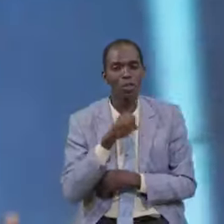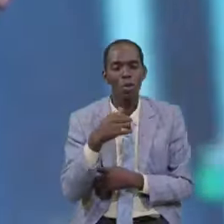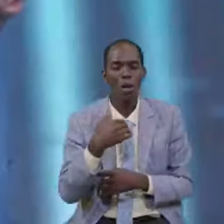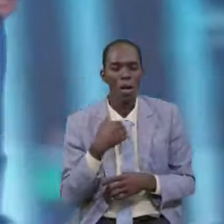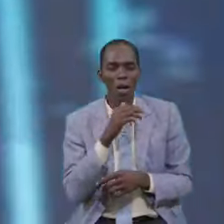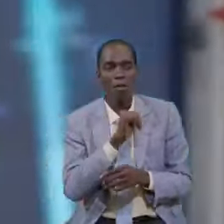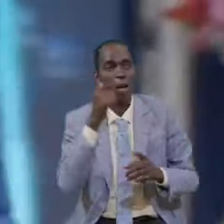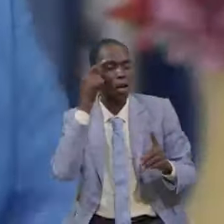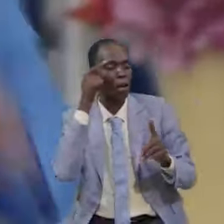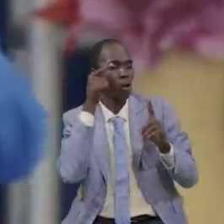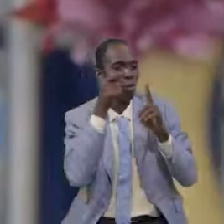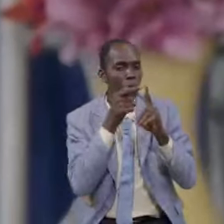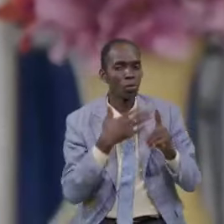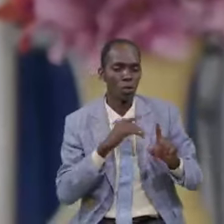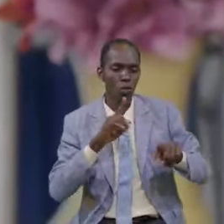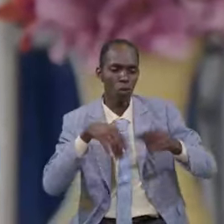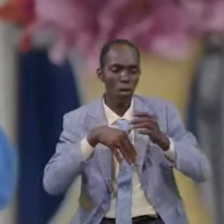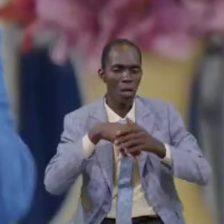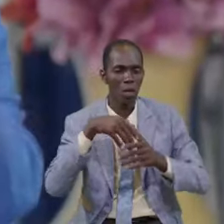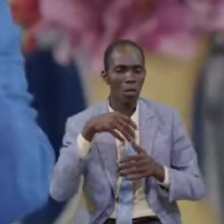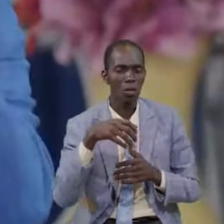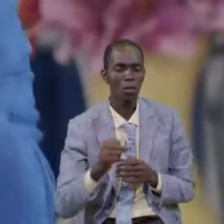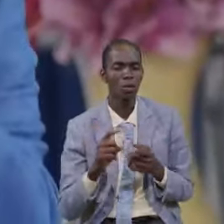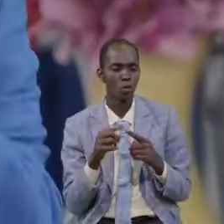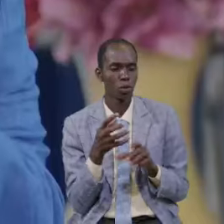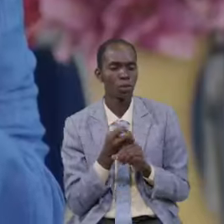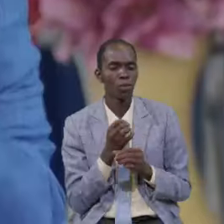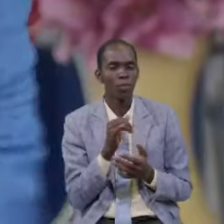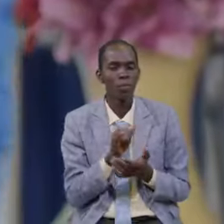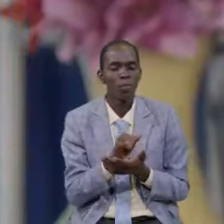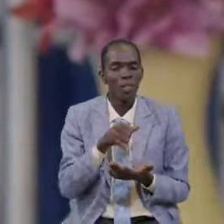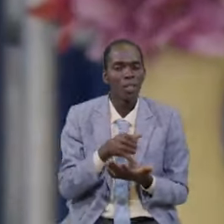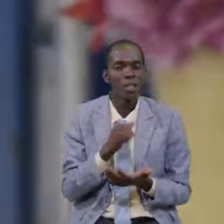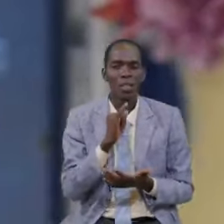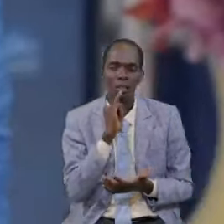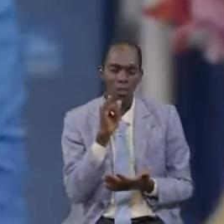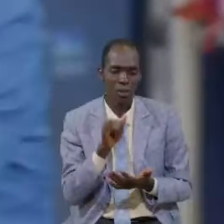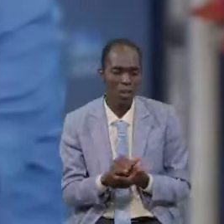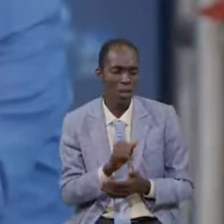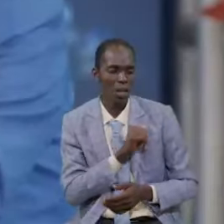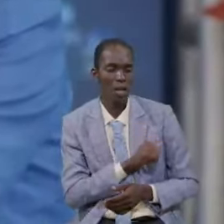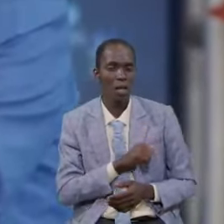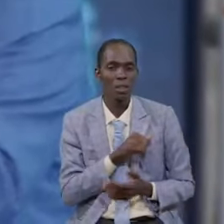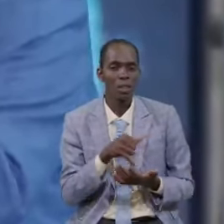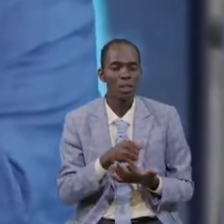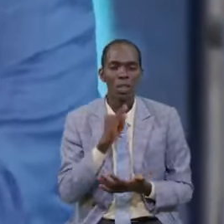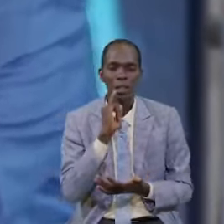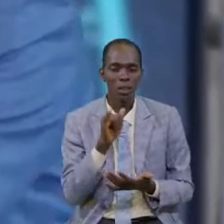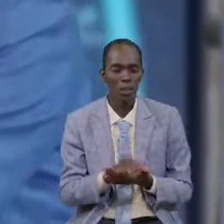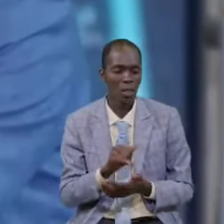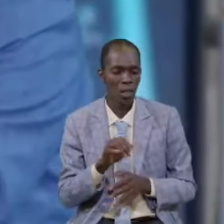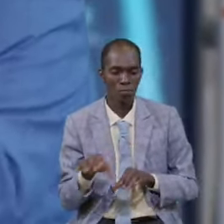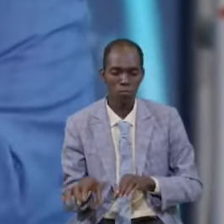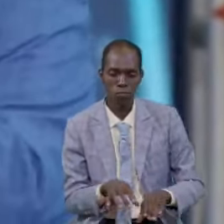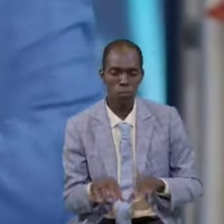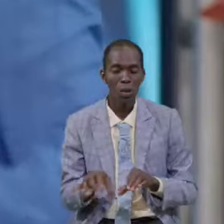and reaching forth. It is that attitude, it is that activity of forgetting